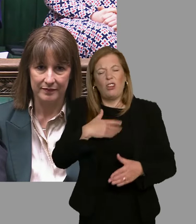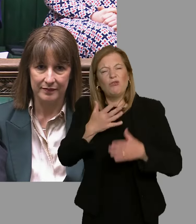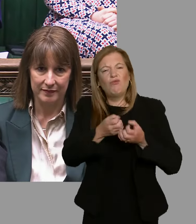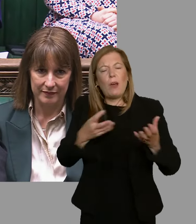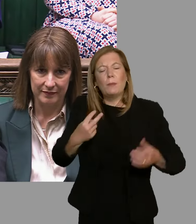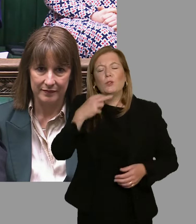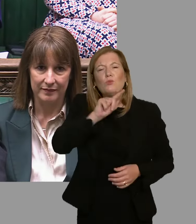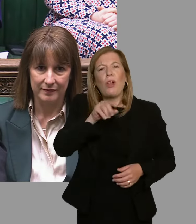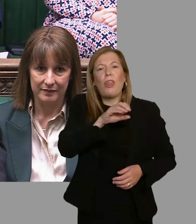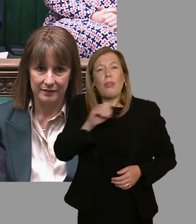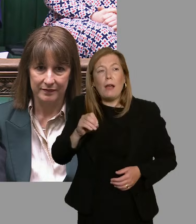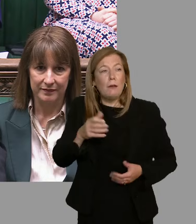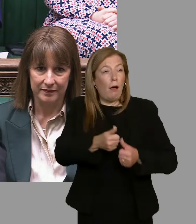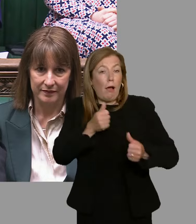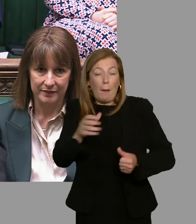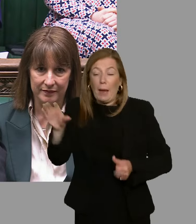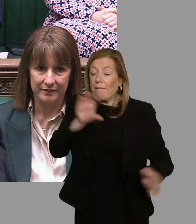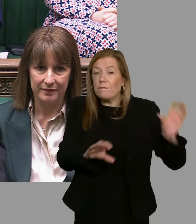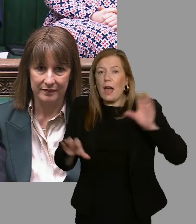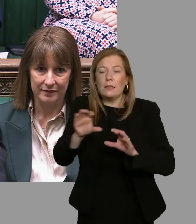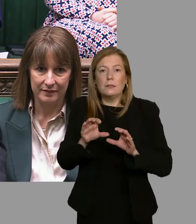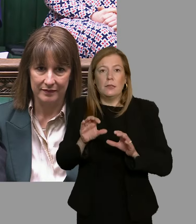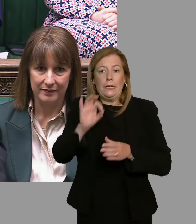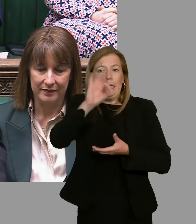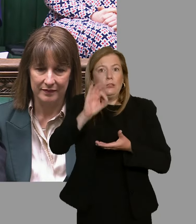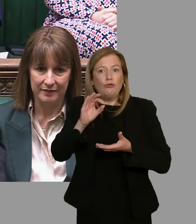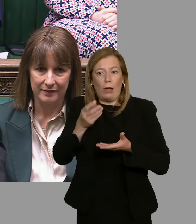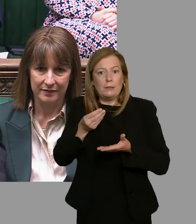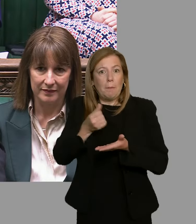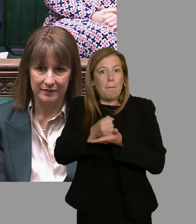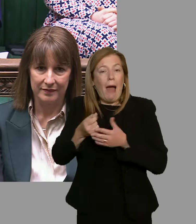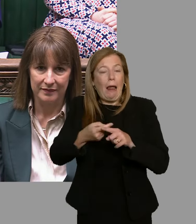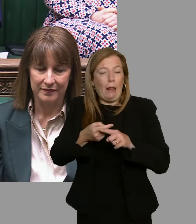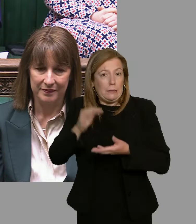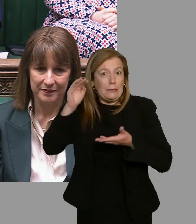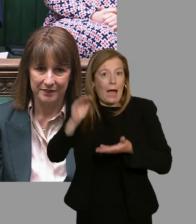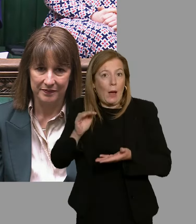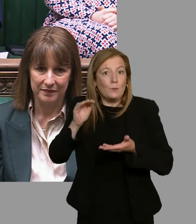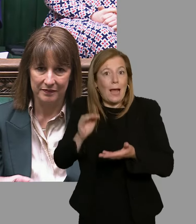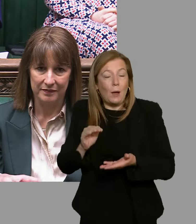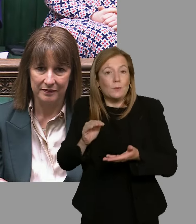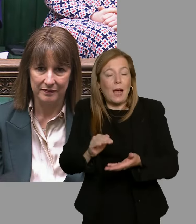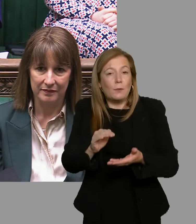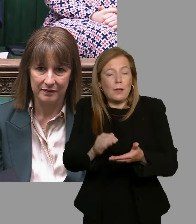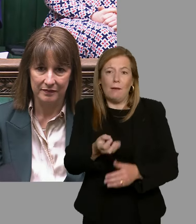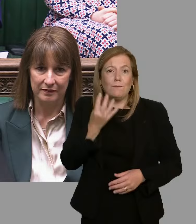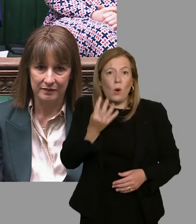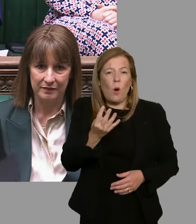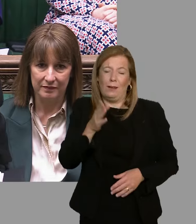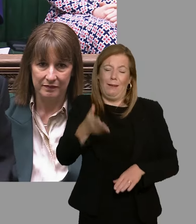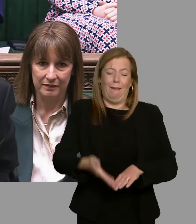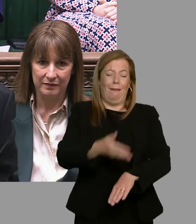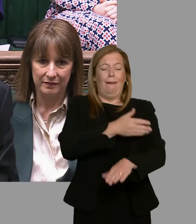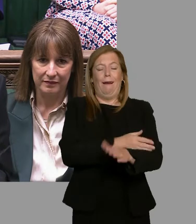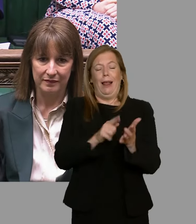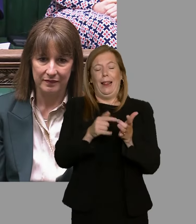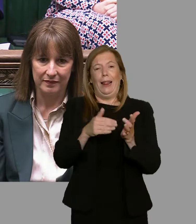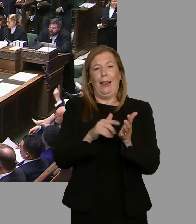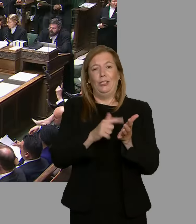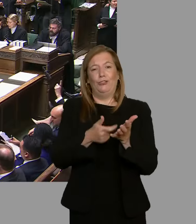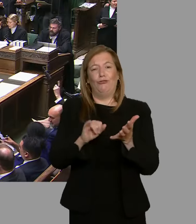cut. Contrast that to the disastrous Liz Truss mini-budget, inflation through the roof and a £22 billion black